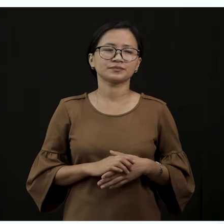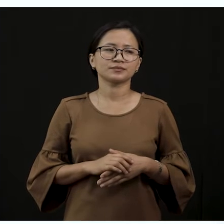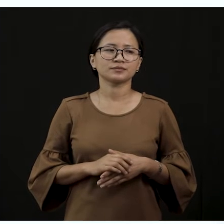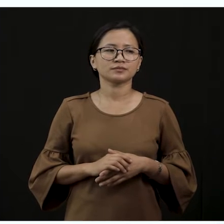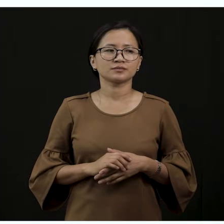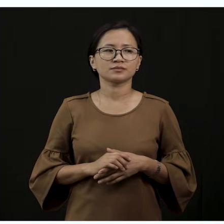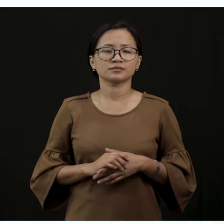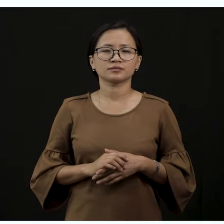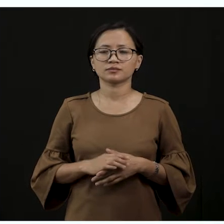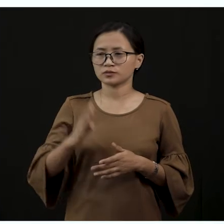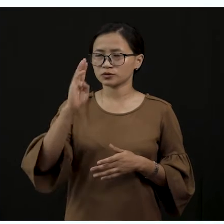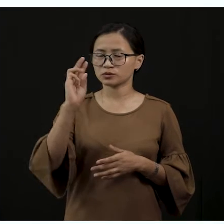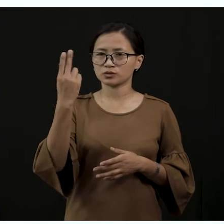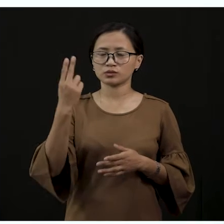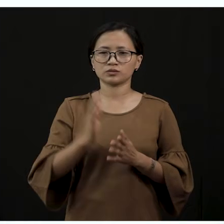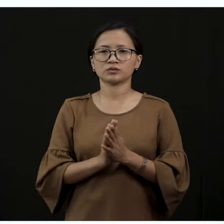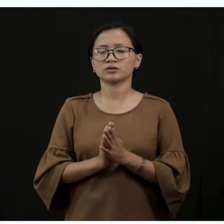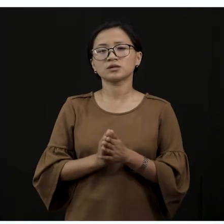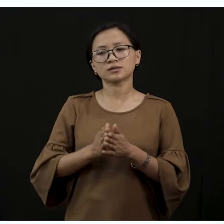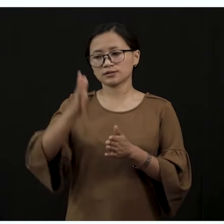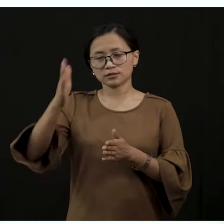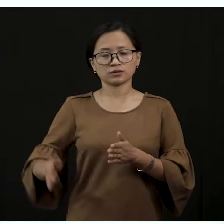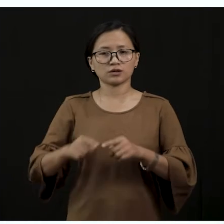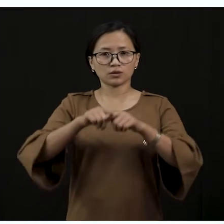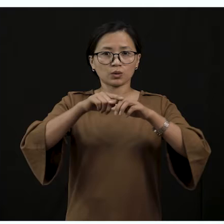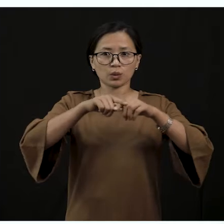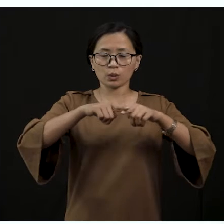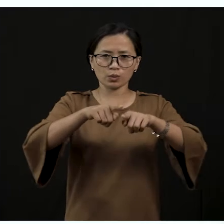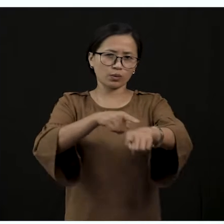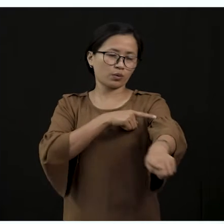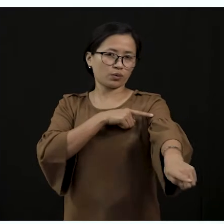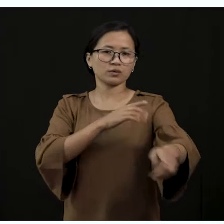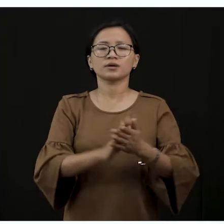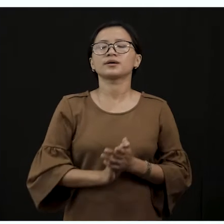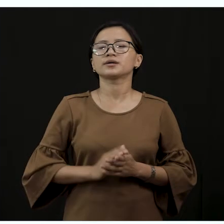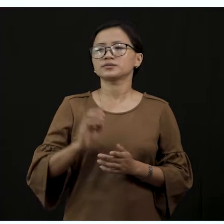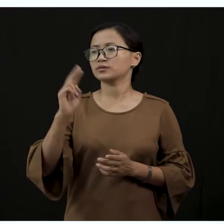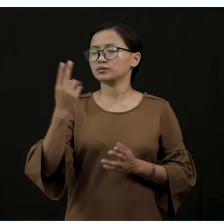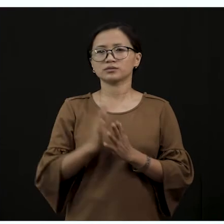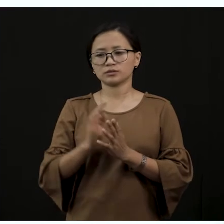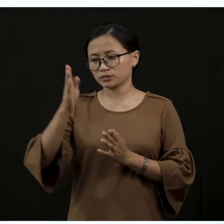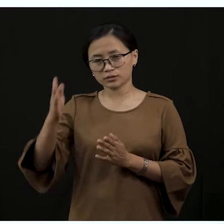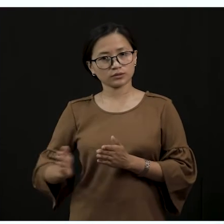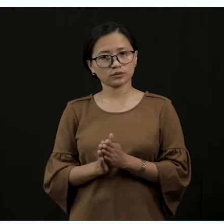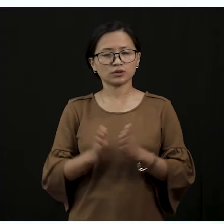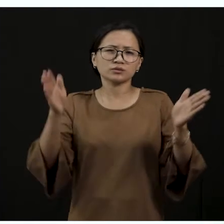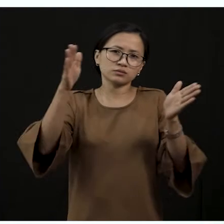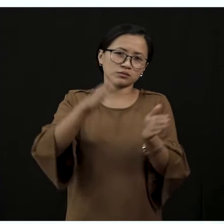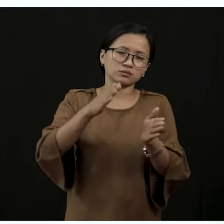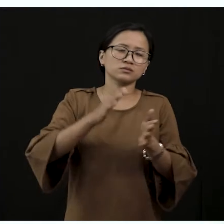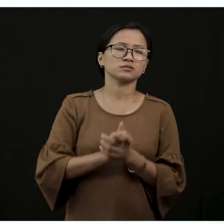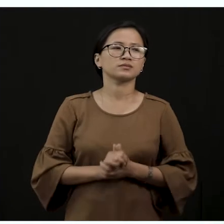vertices. 2 sides are long and 2 sides are short. Okay? 2 sides